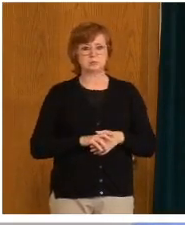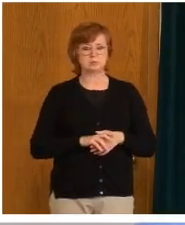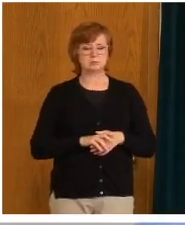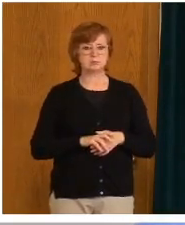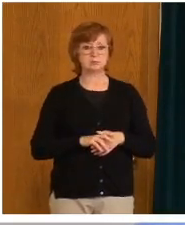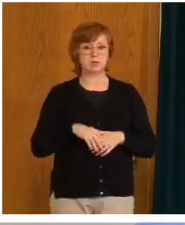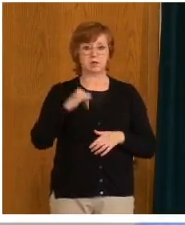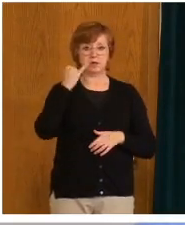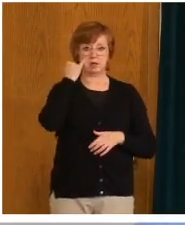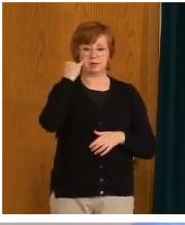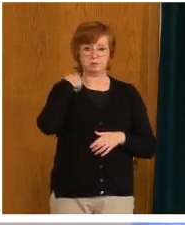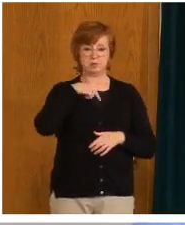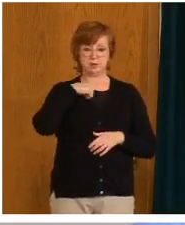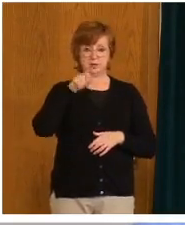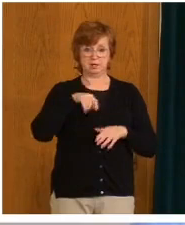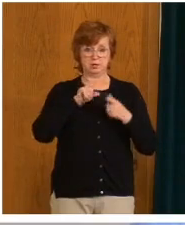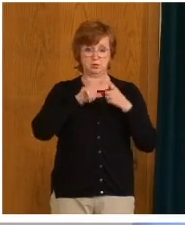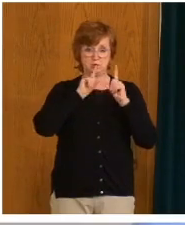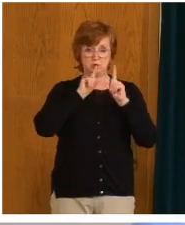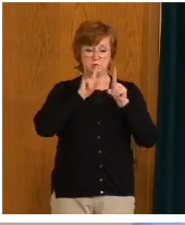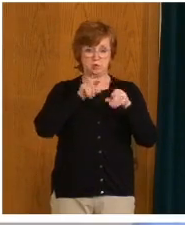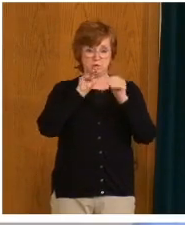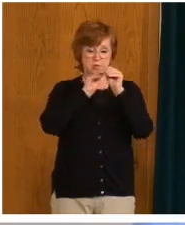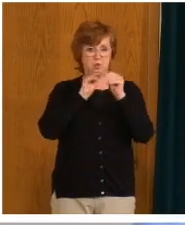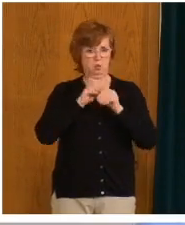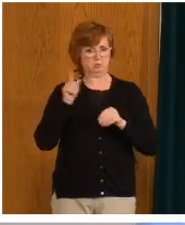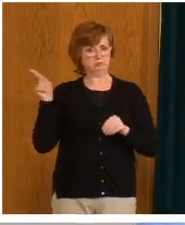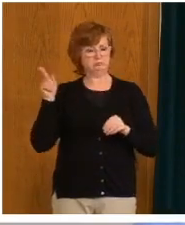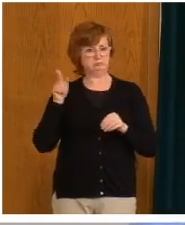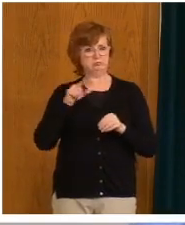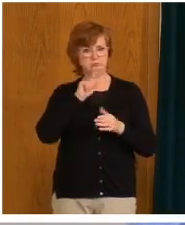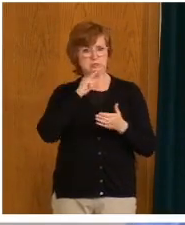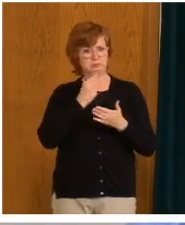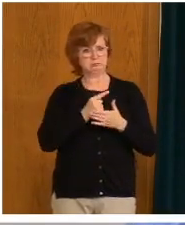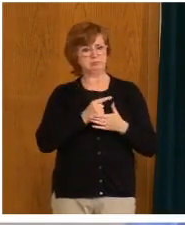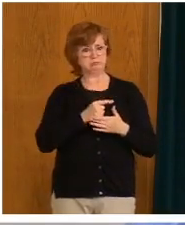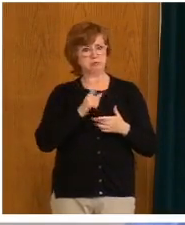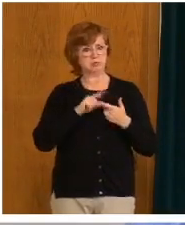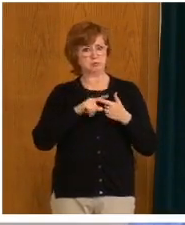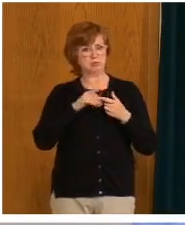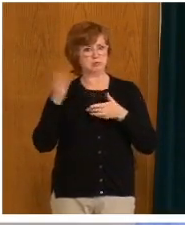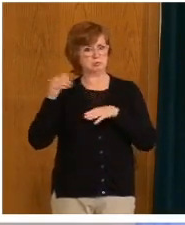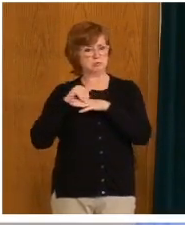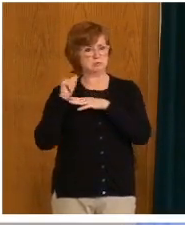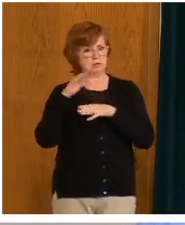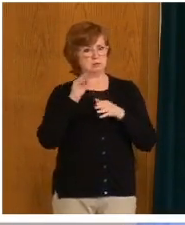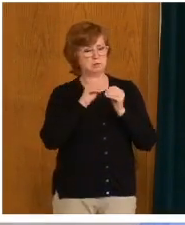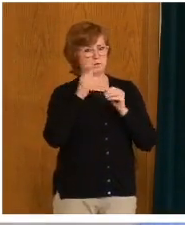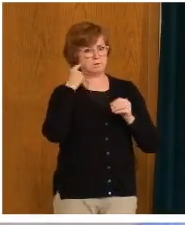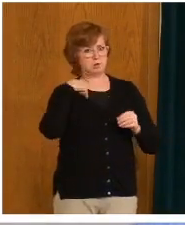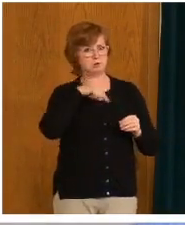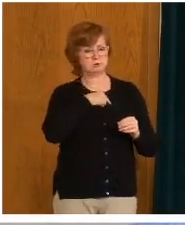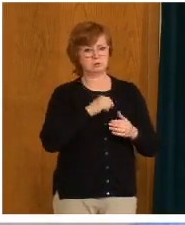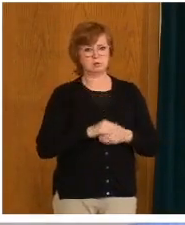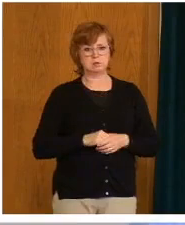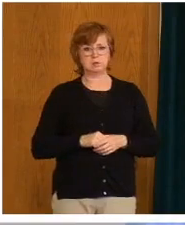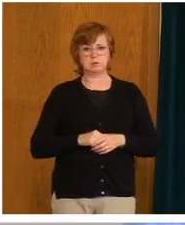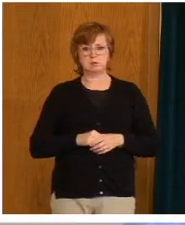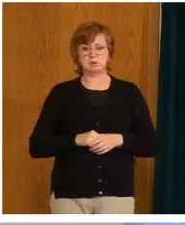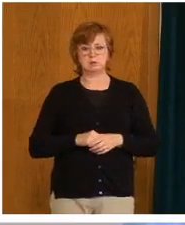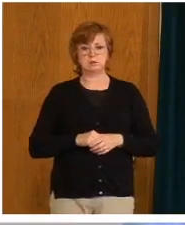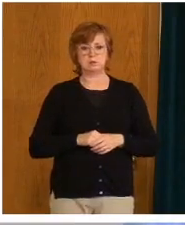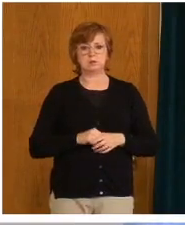required, we are assured that we likely will get that and use it for second doses. But after, as Dr. Shahab said, as the evidence emerges,